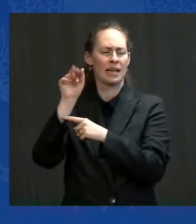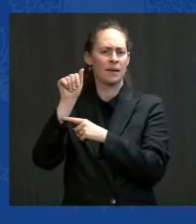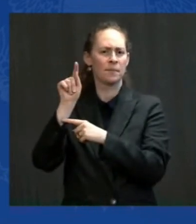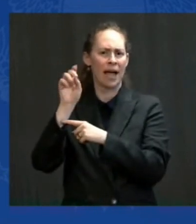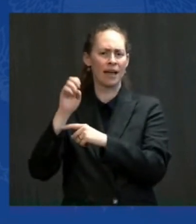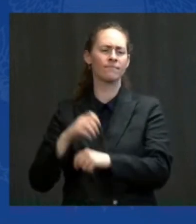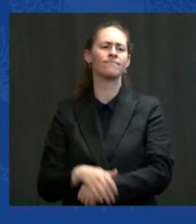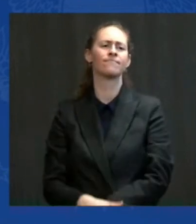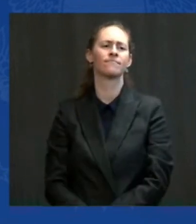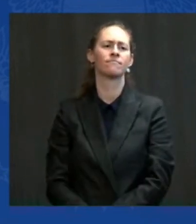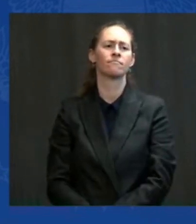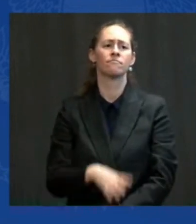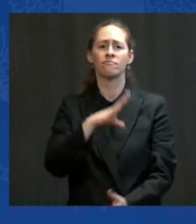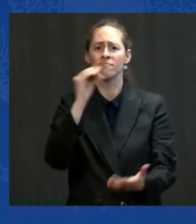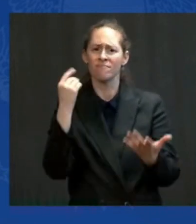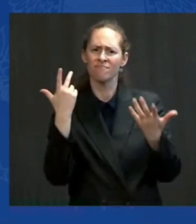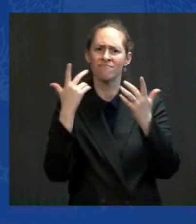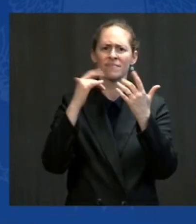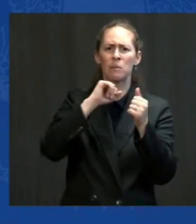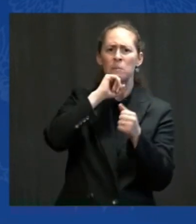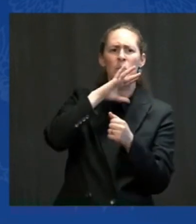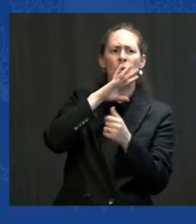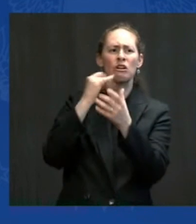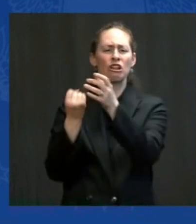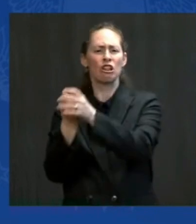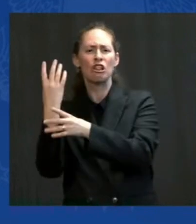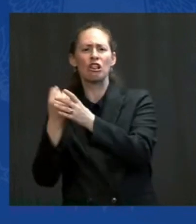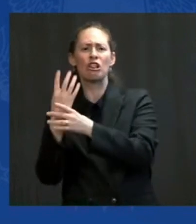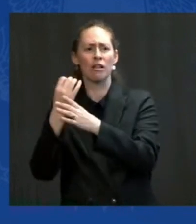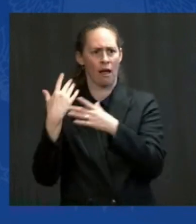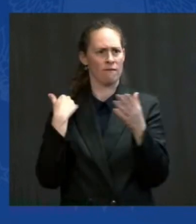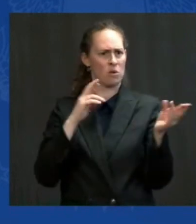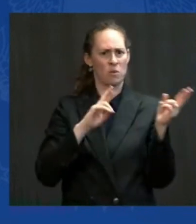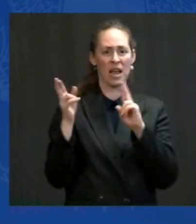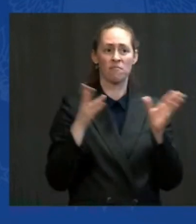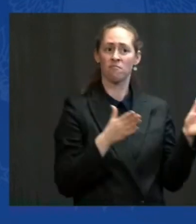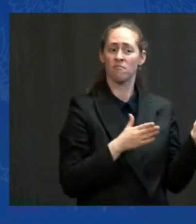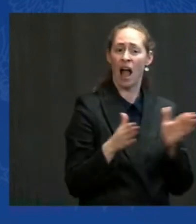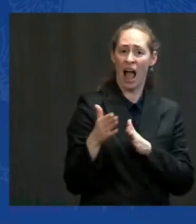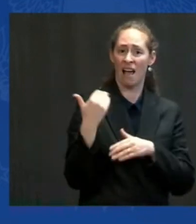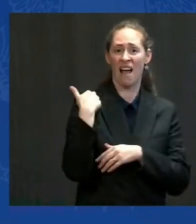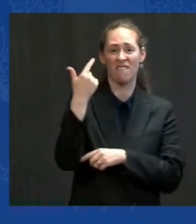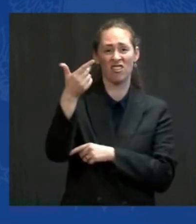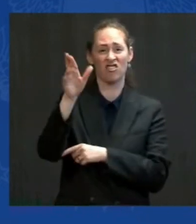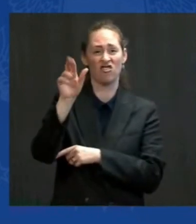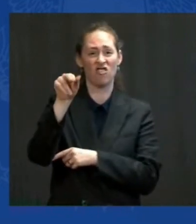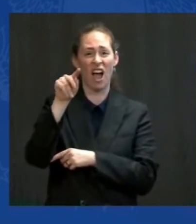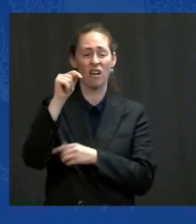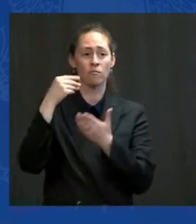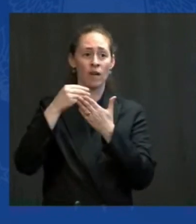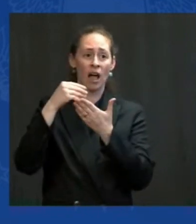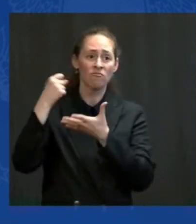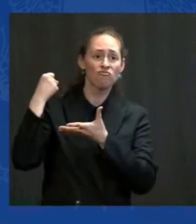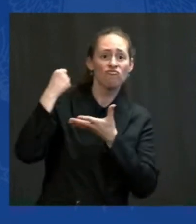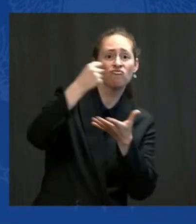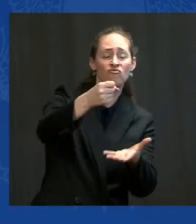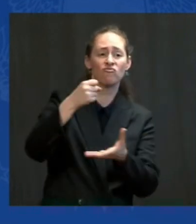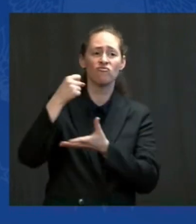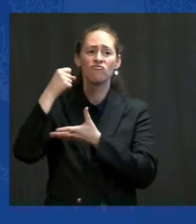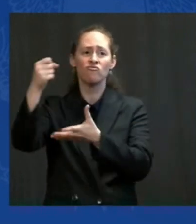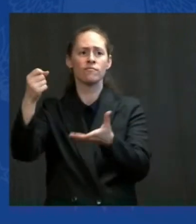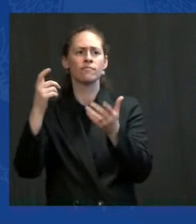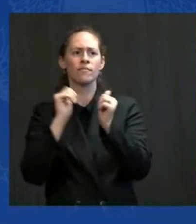addressing pollution. My plan is also going to give grants to spur innovative policies and land